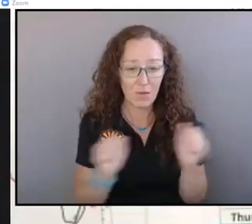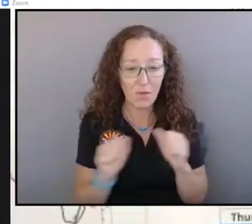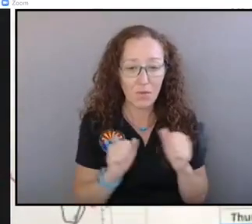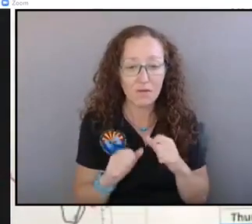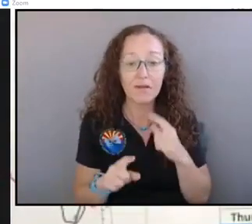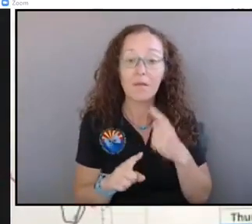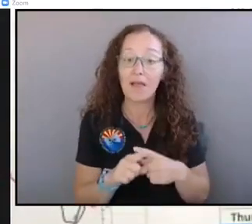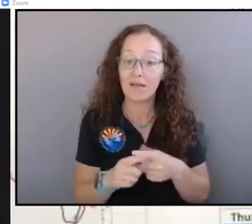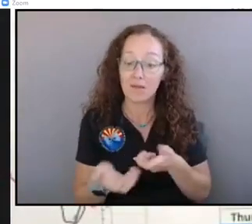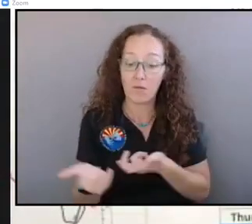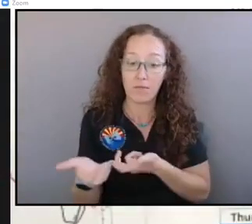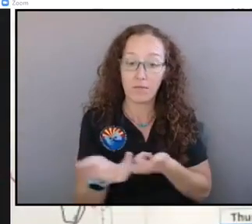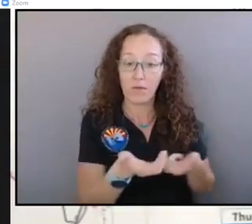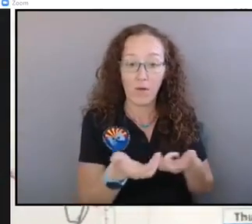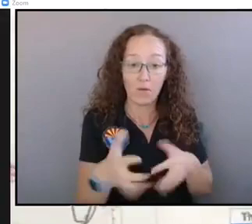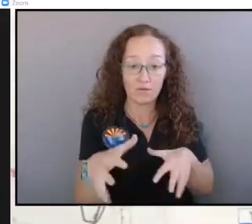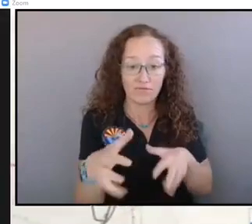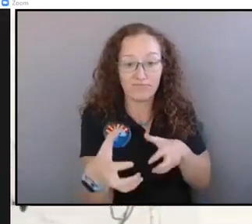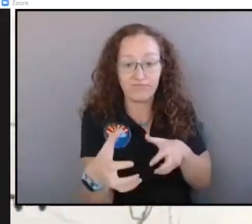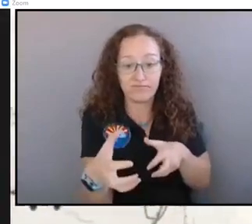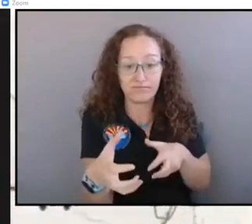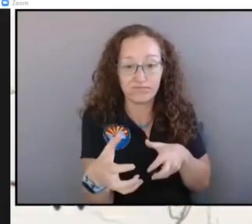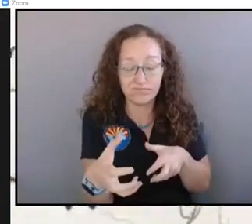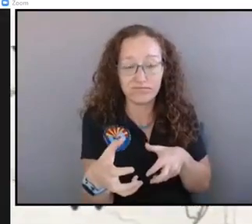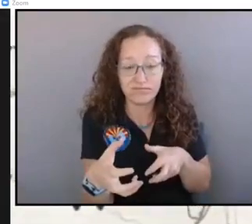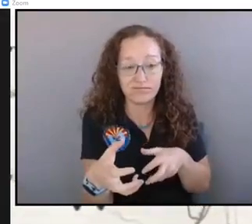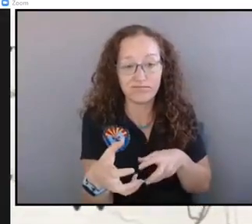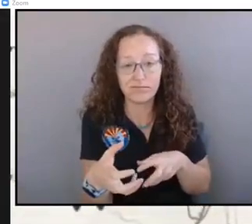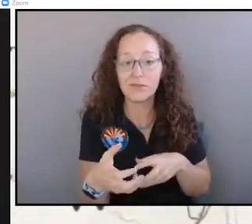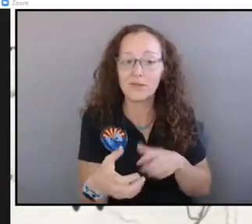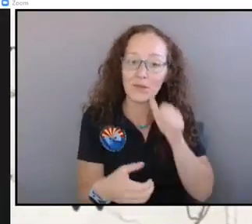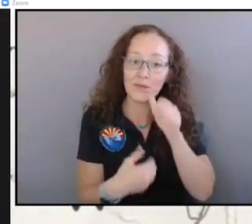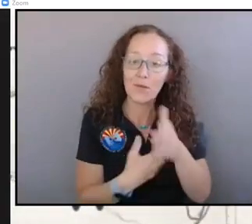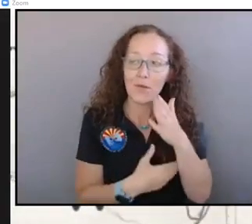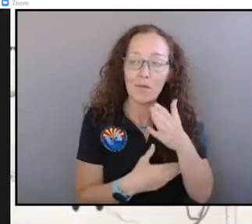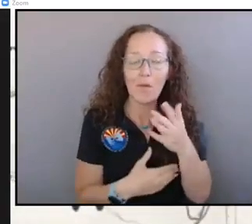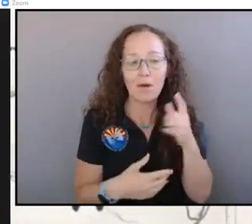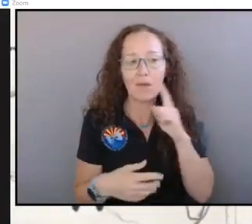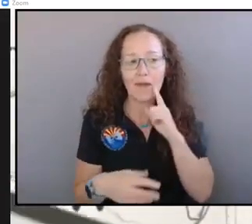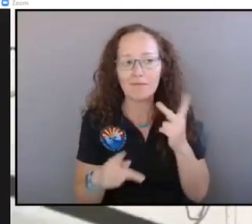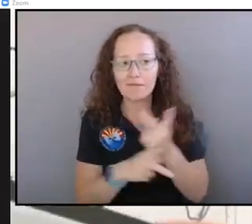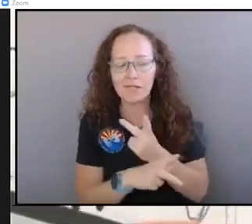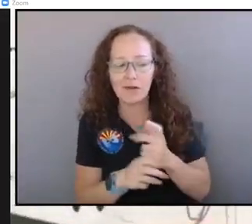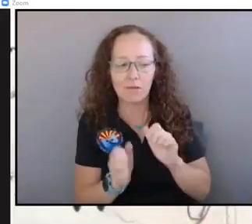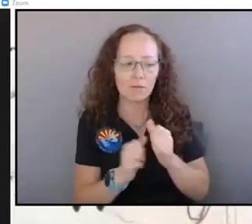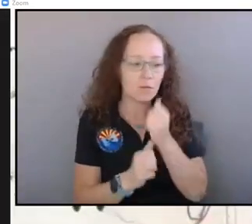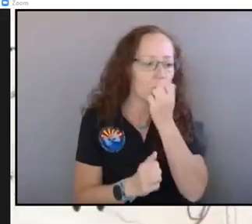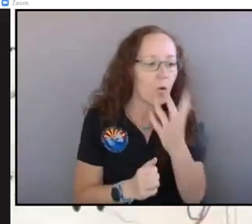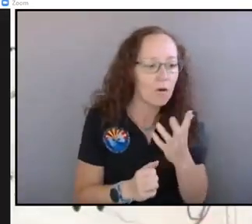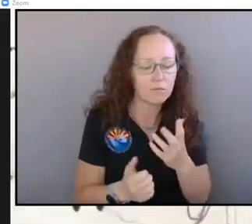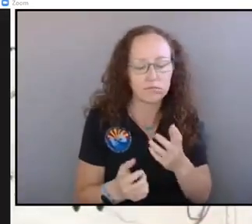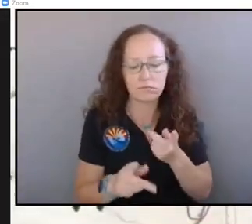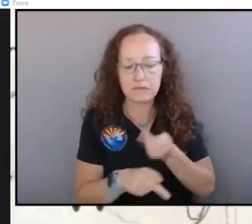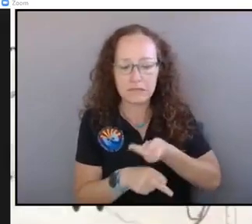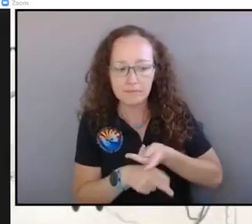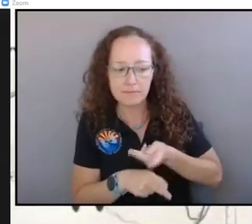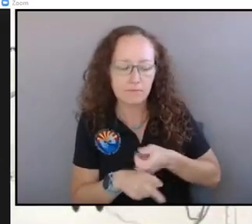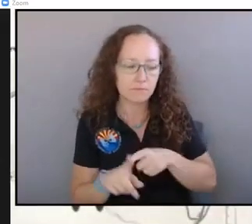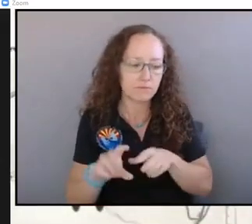so they'll be taking a look and warming those up in the morning. So overall, a really successful day,